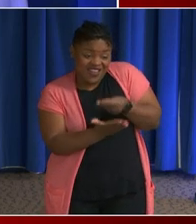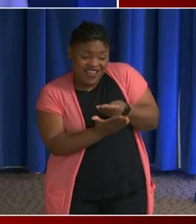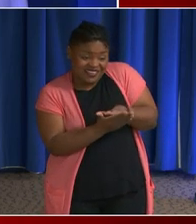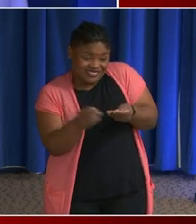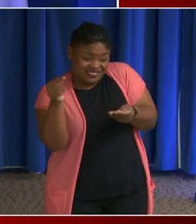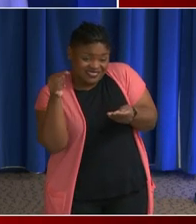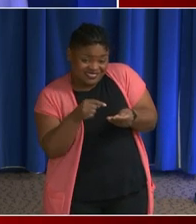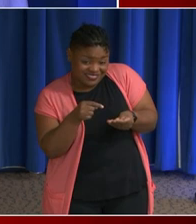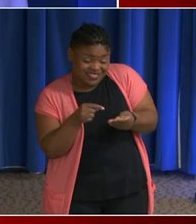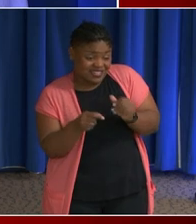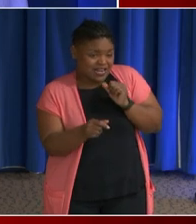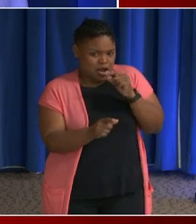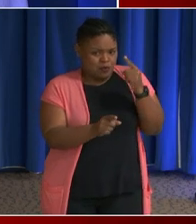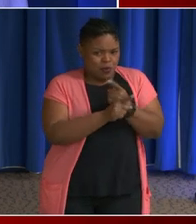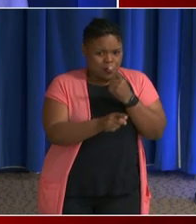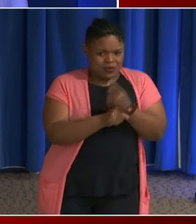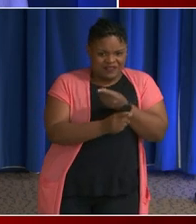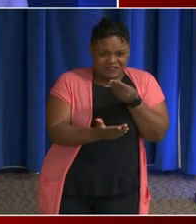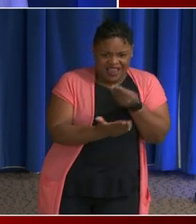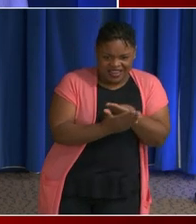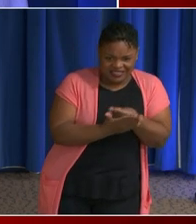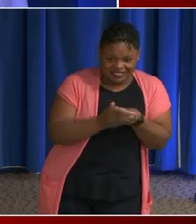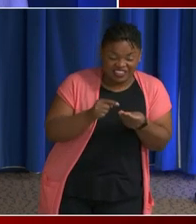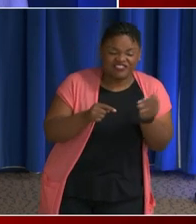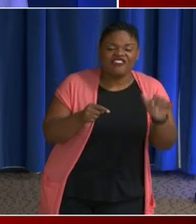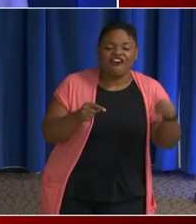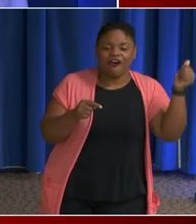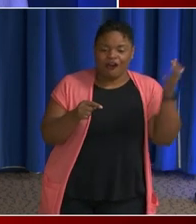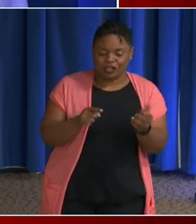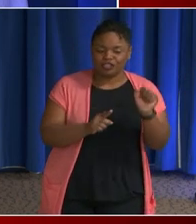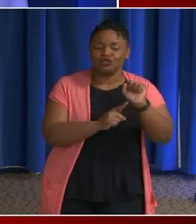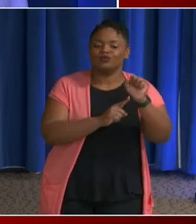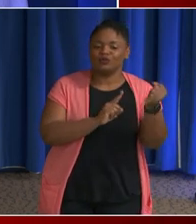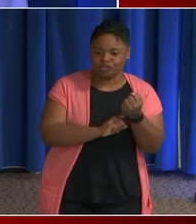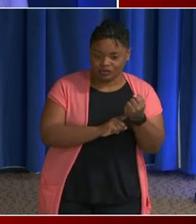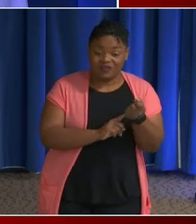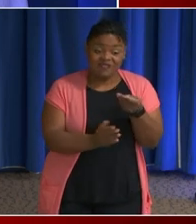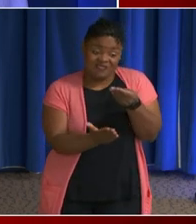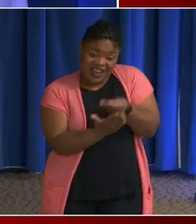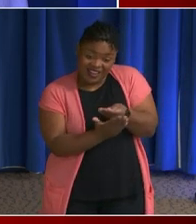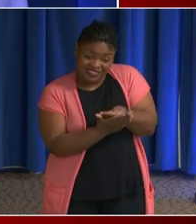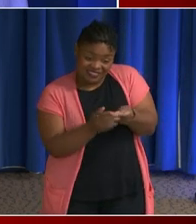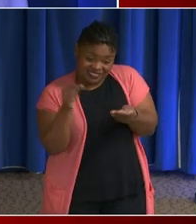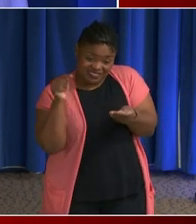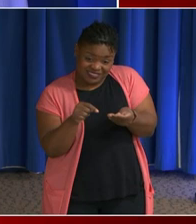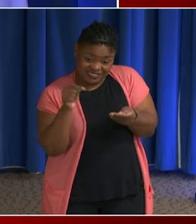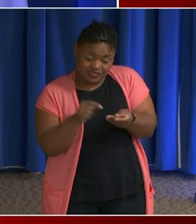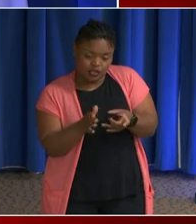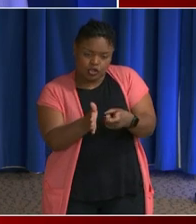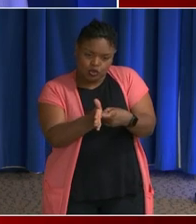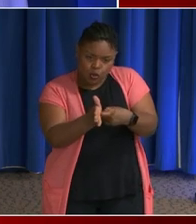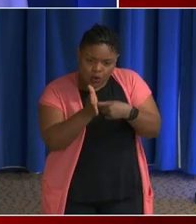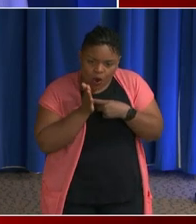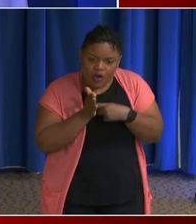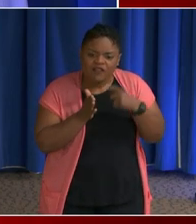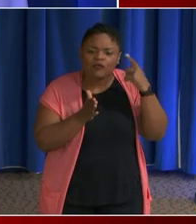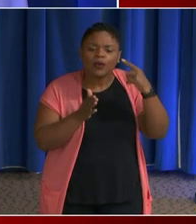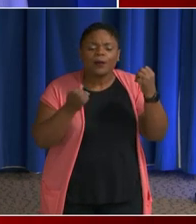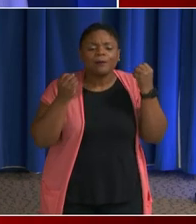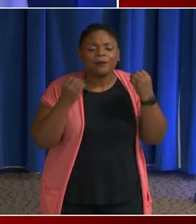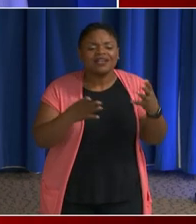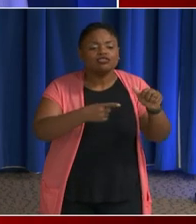be one of the reasons why they got themselves into that position. Funding is required for training.